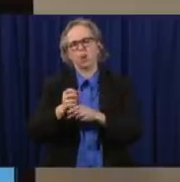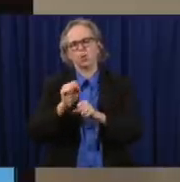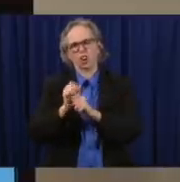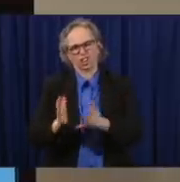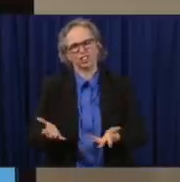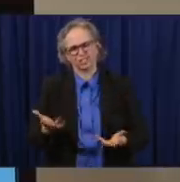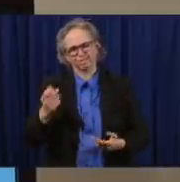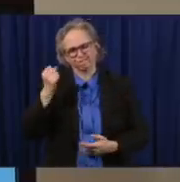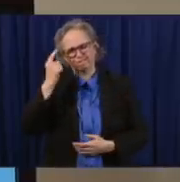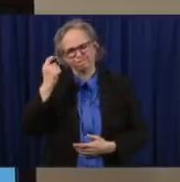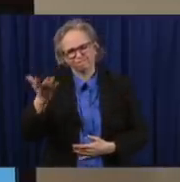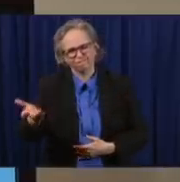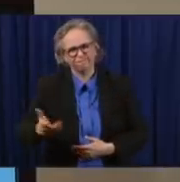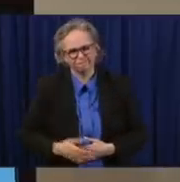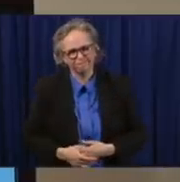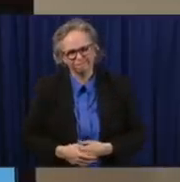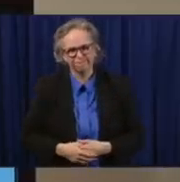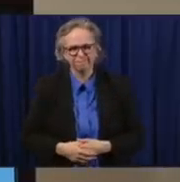next slide.